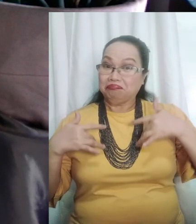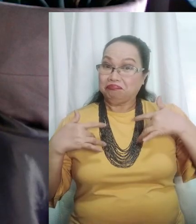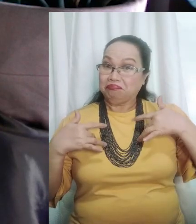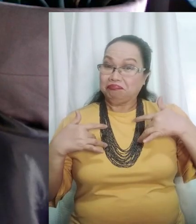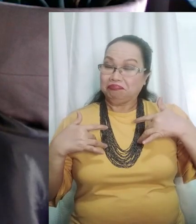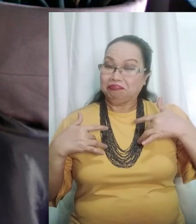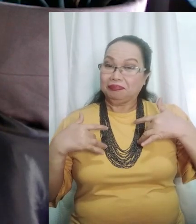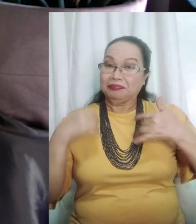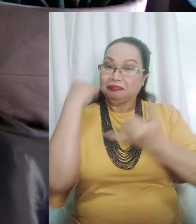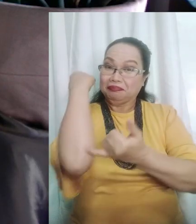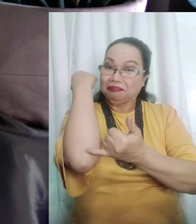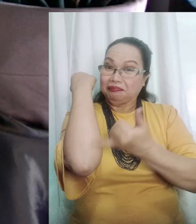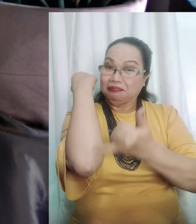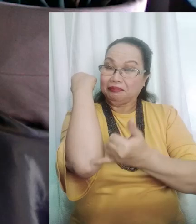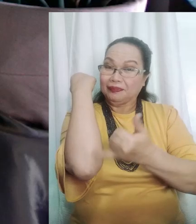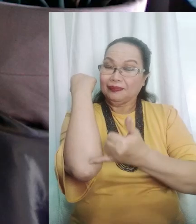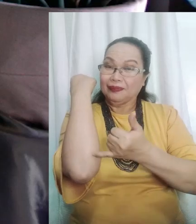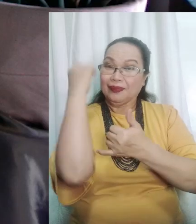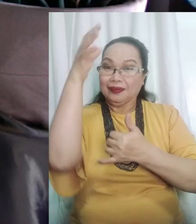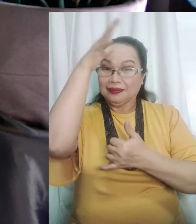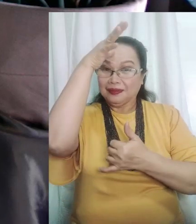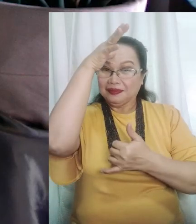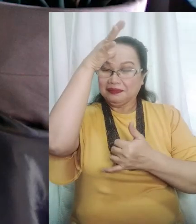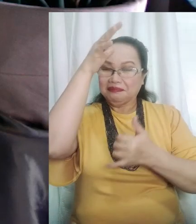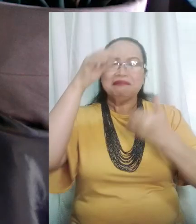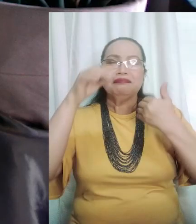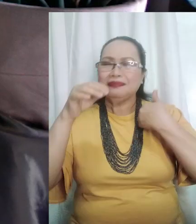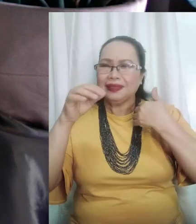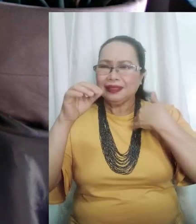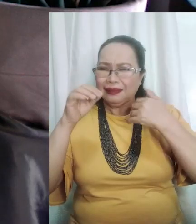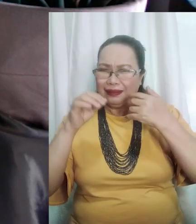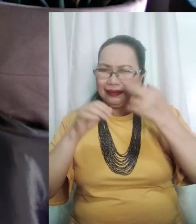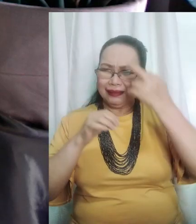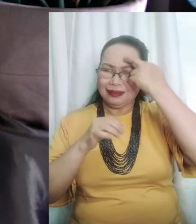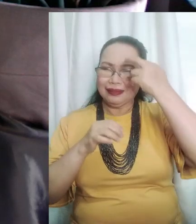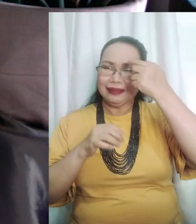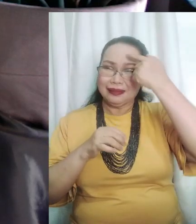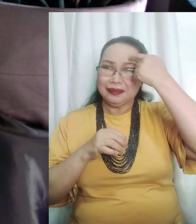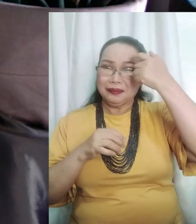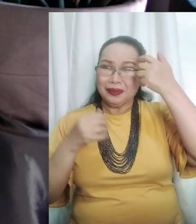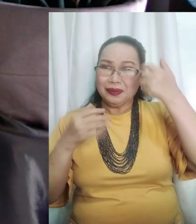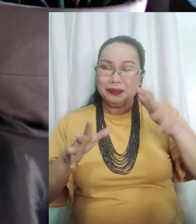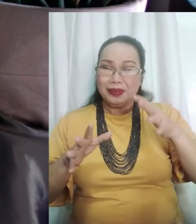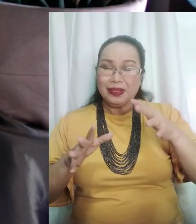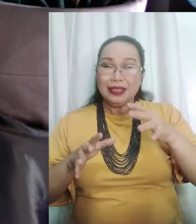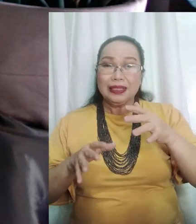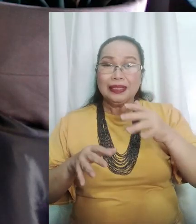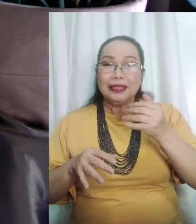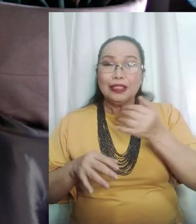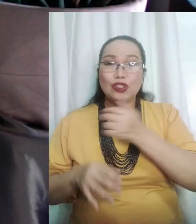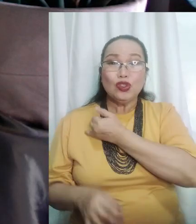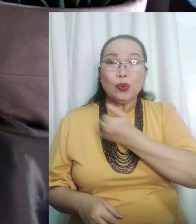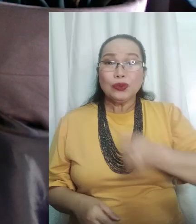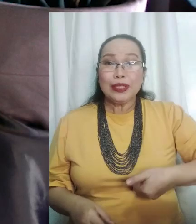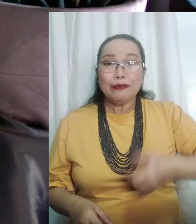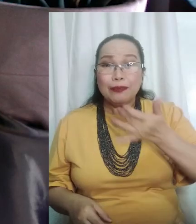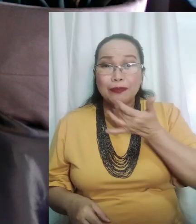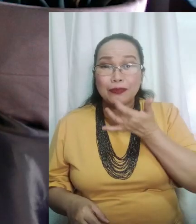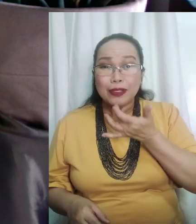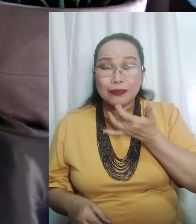to a full realization and faith in God. Kasi nga, in our term, laki sa layaw, di